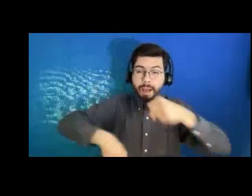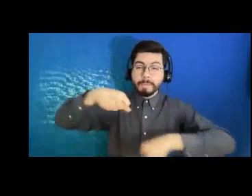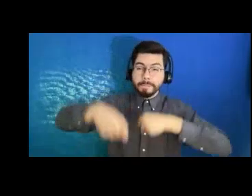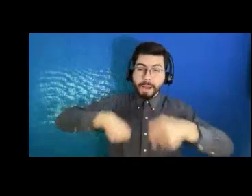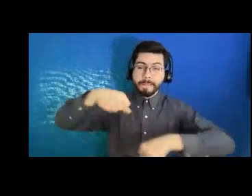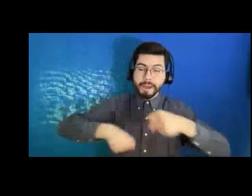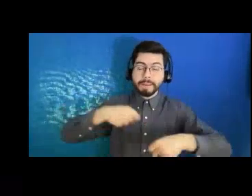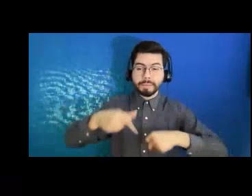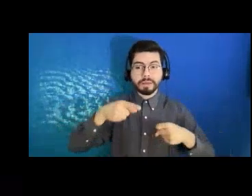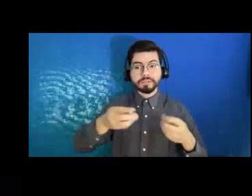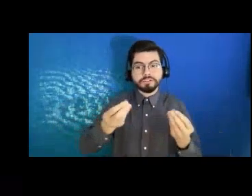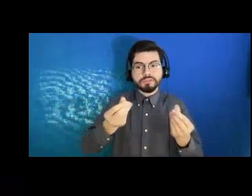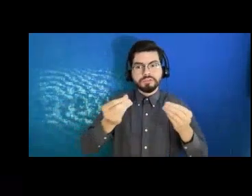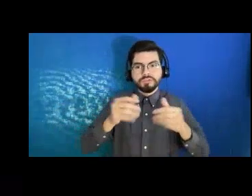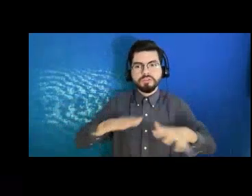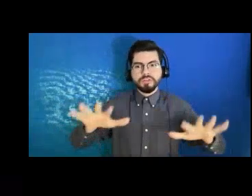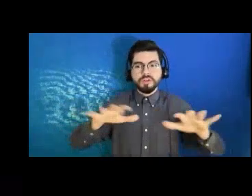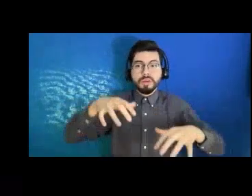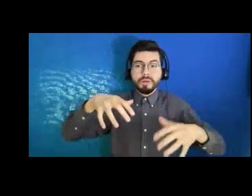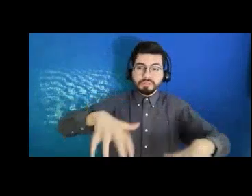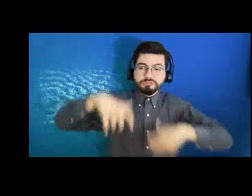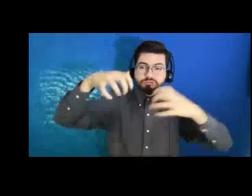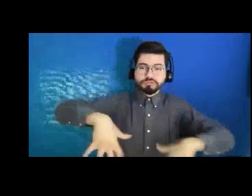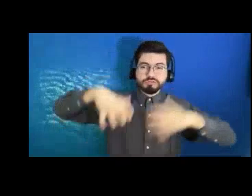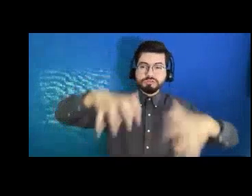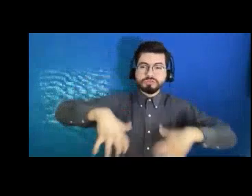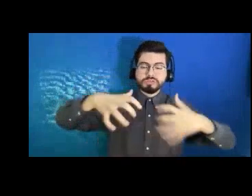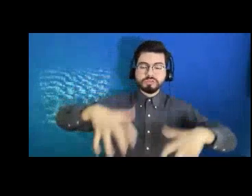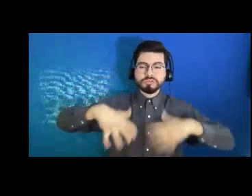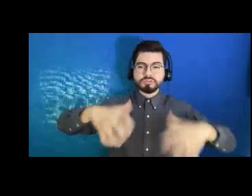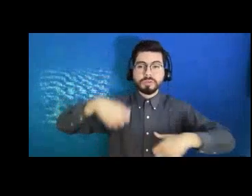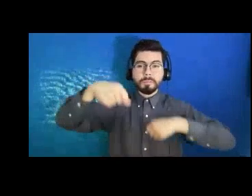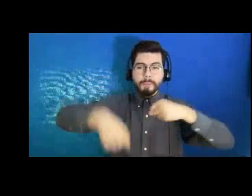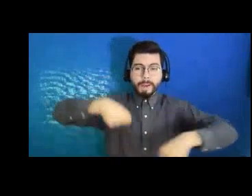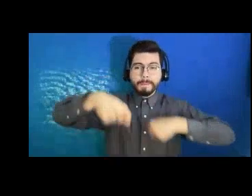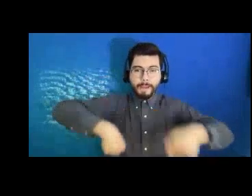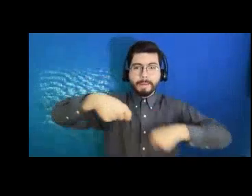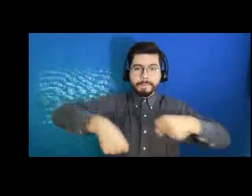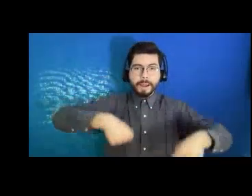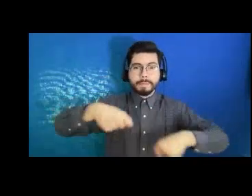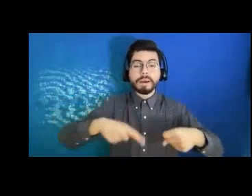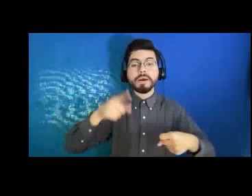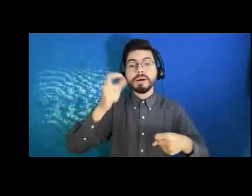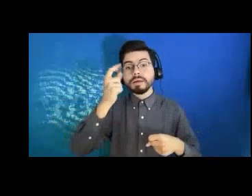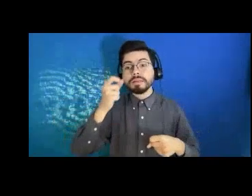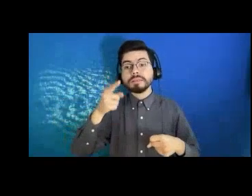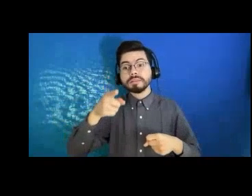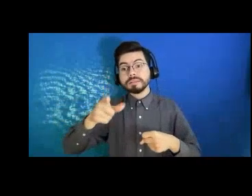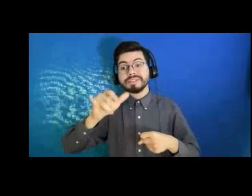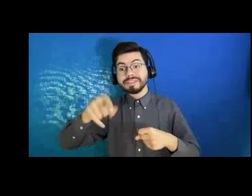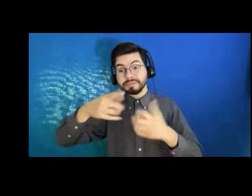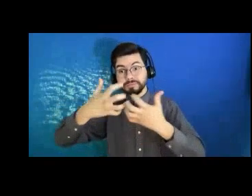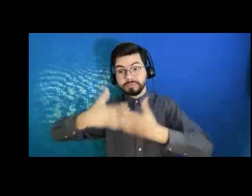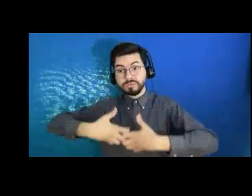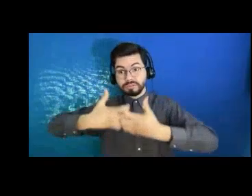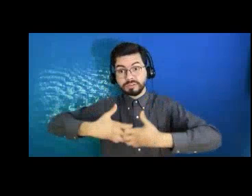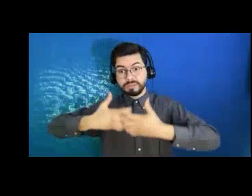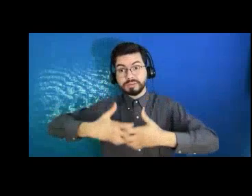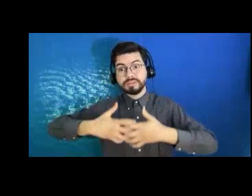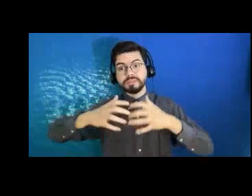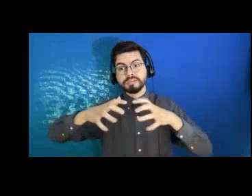not, because that thing is displacing its bulk across those skids when it's moving around. So that's a